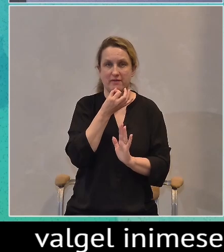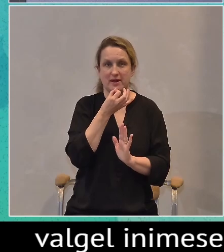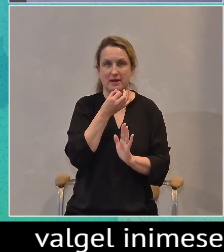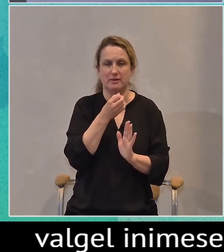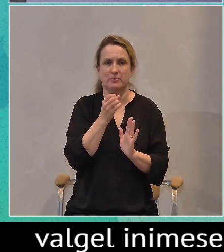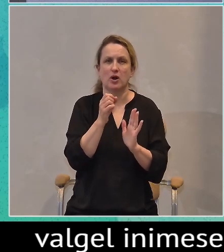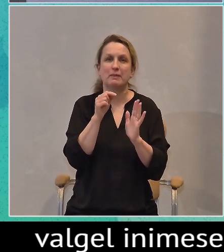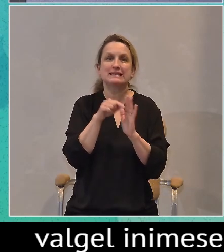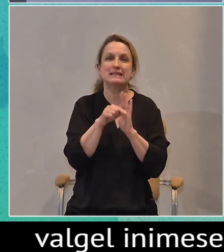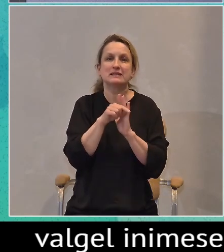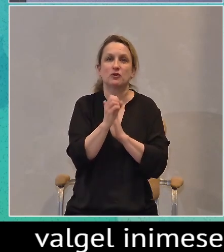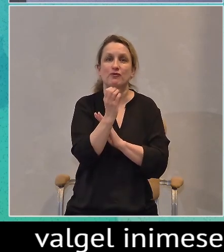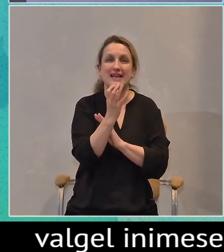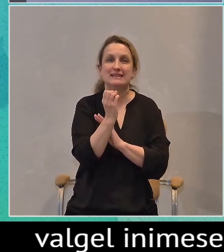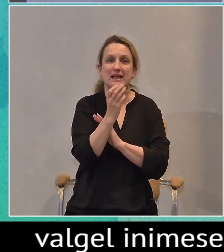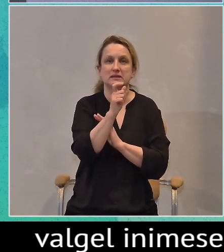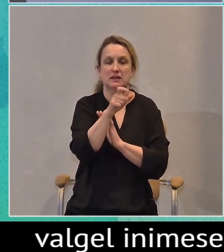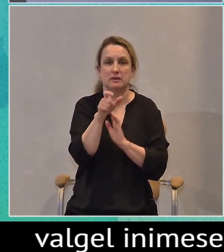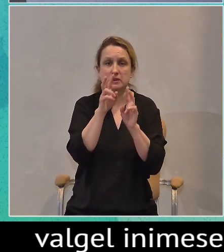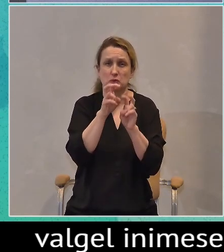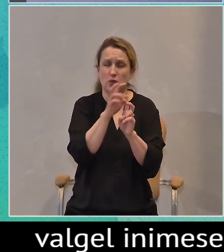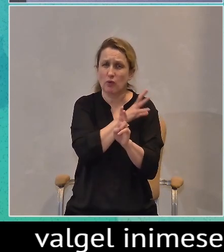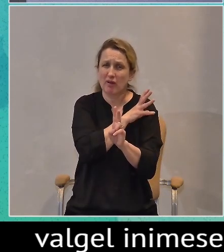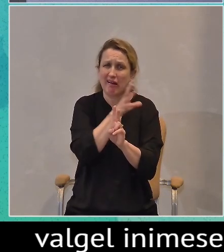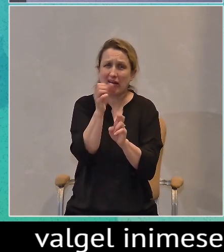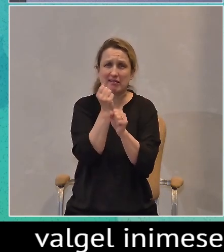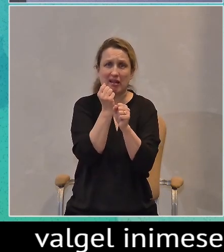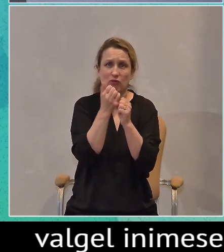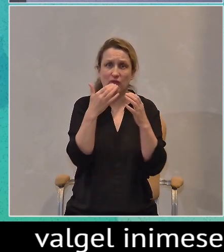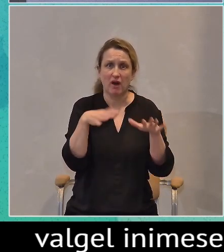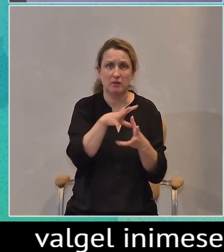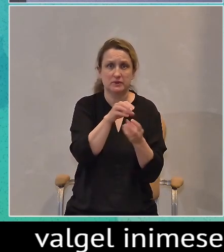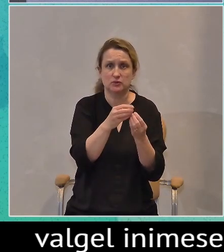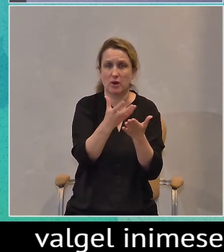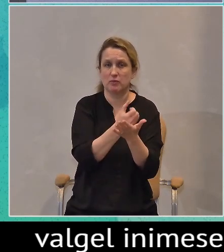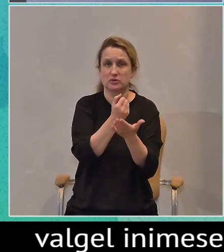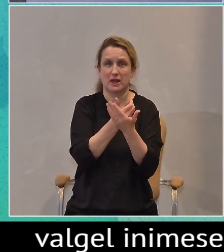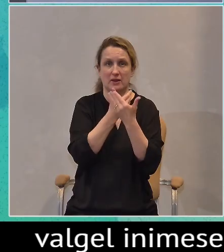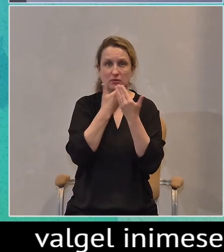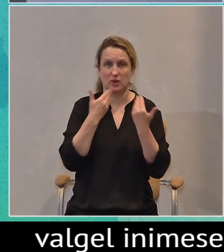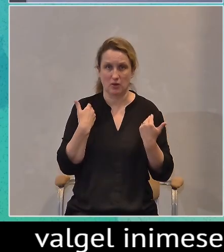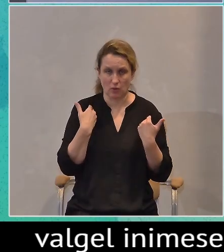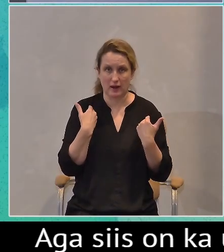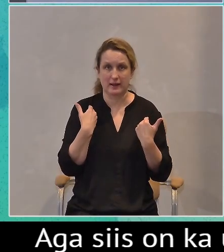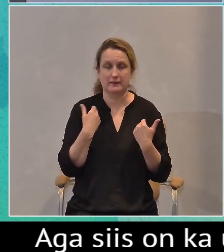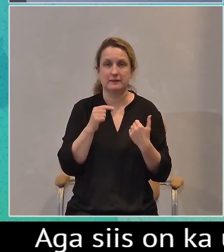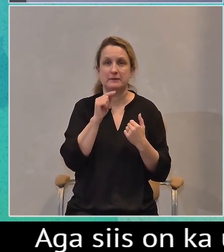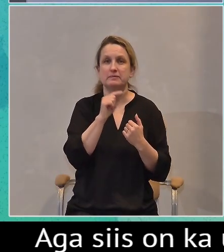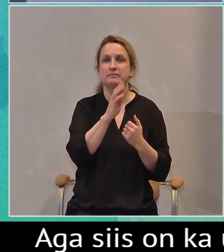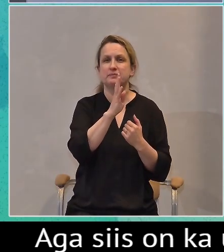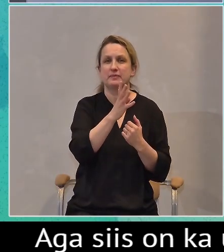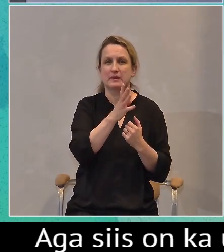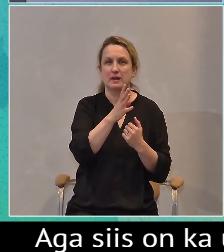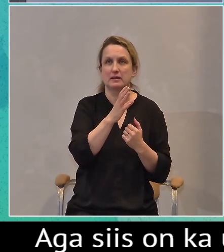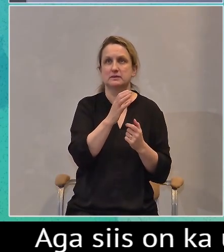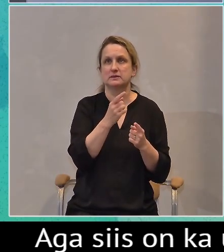reflects patients with rare disorders without a determined diagnosis. There are 15 such cases. Next